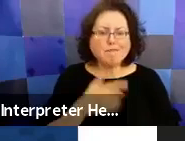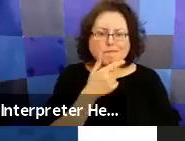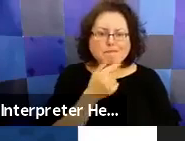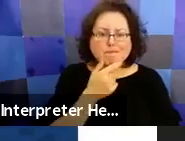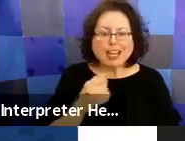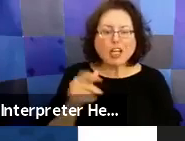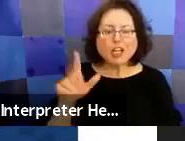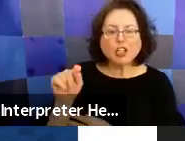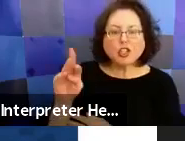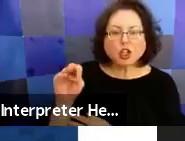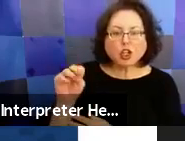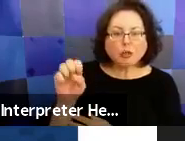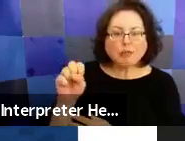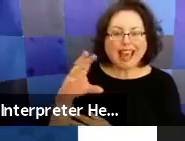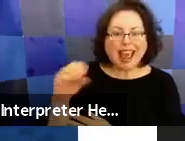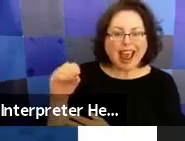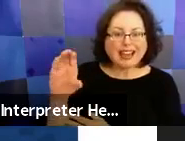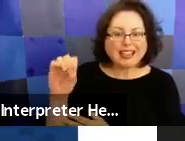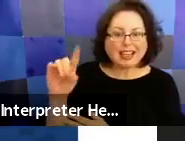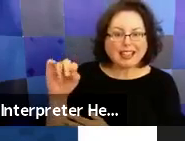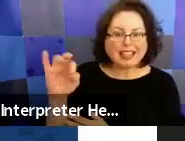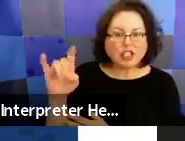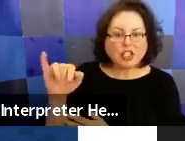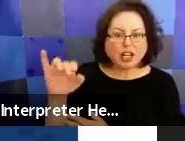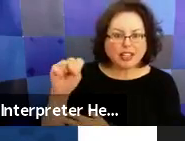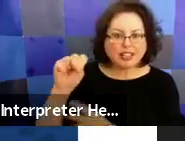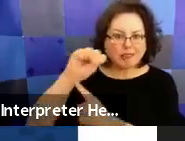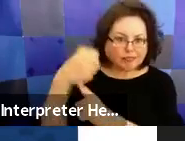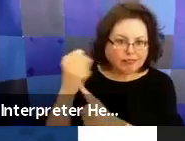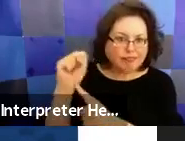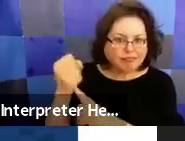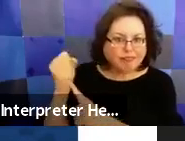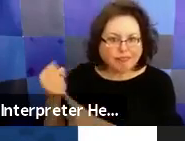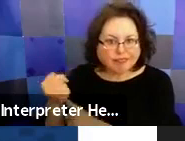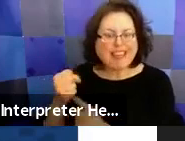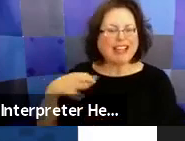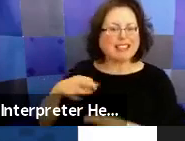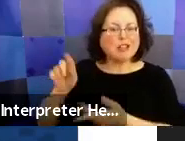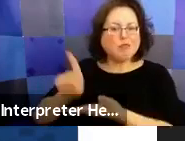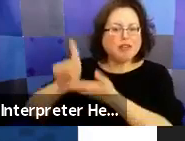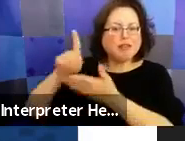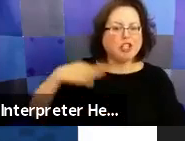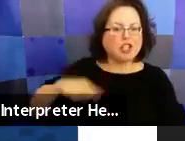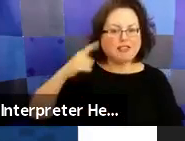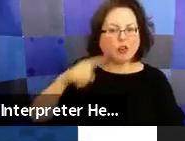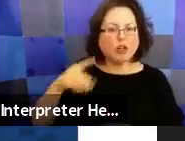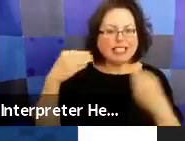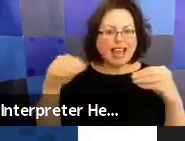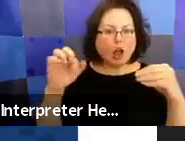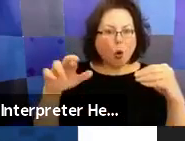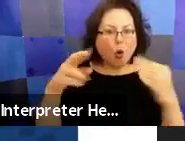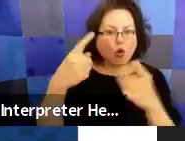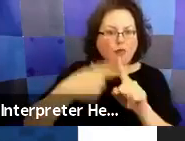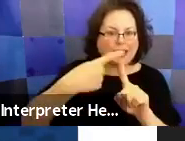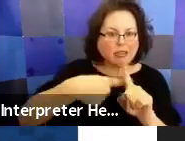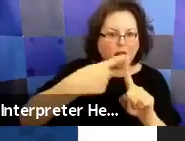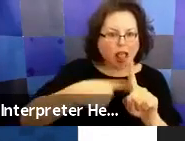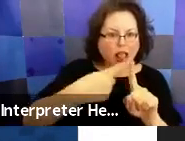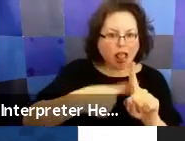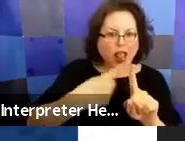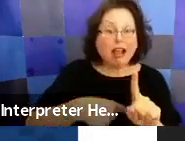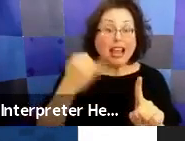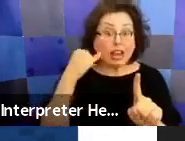Terms and conditions is one of them. Set different terms and conditions or privileges for sale or rental. If you are